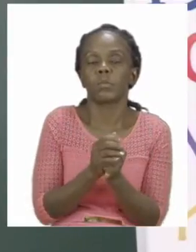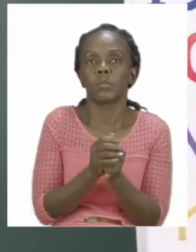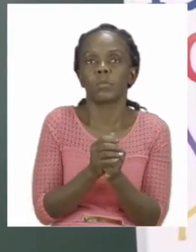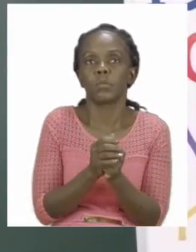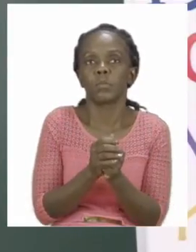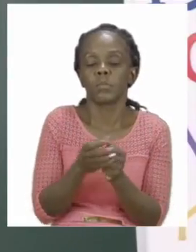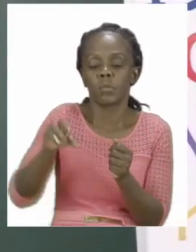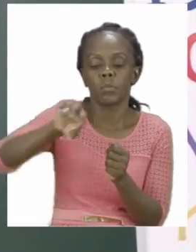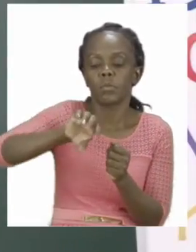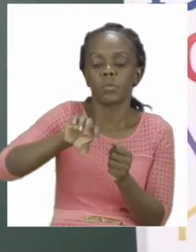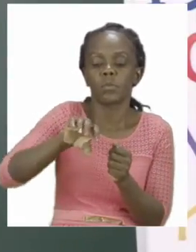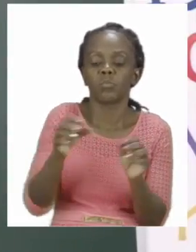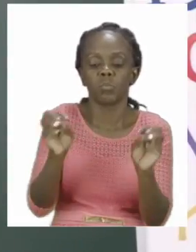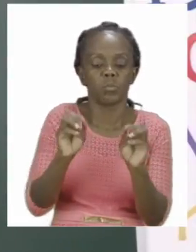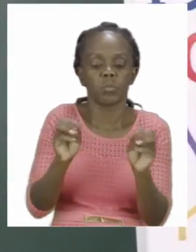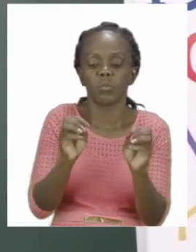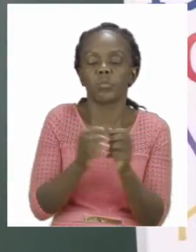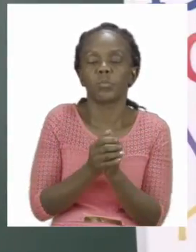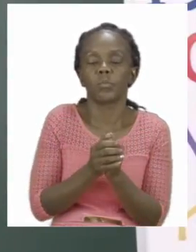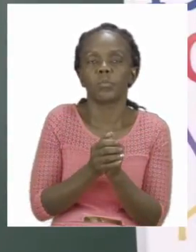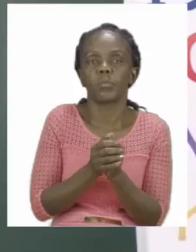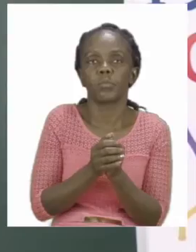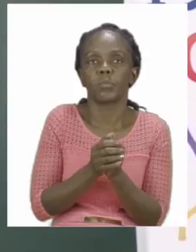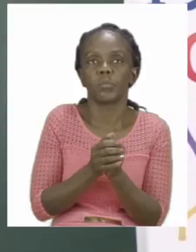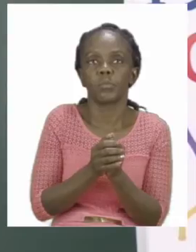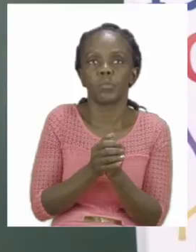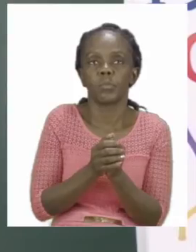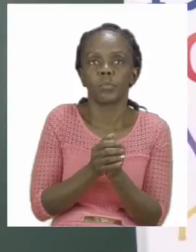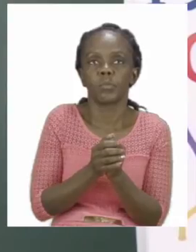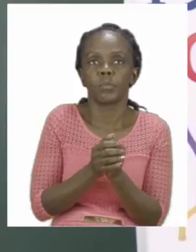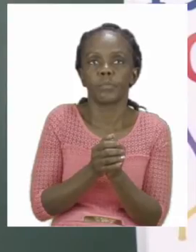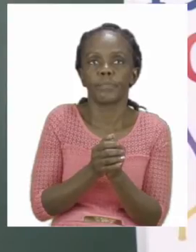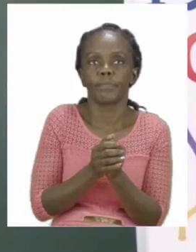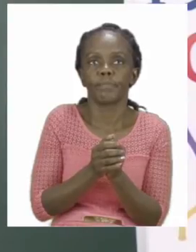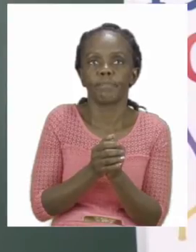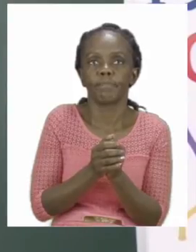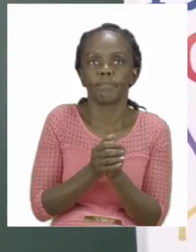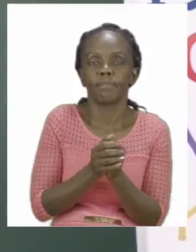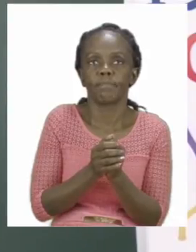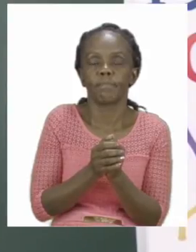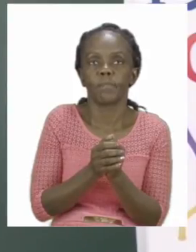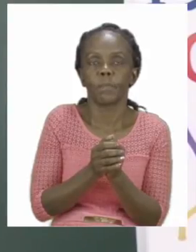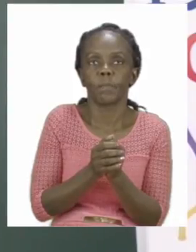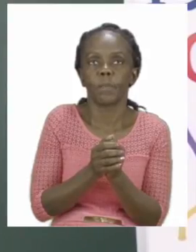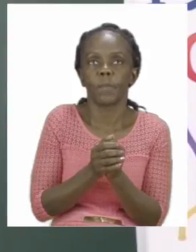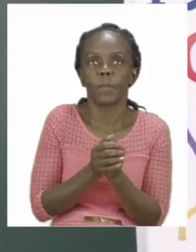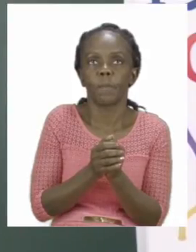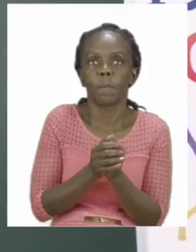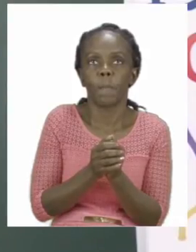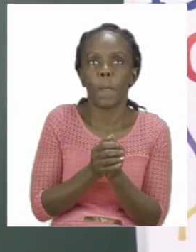it upside down, nothing falls out because there's nothing in it. So this one